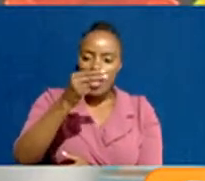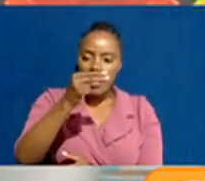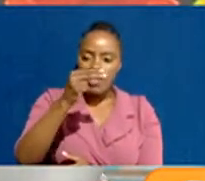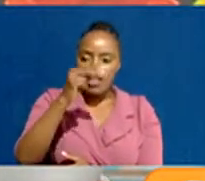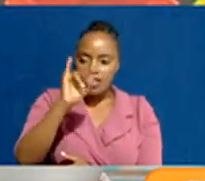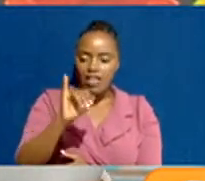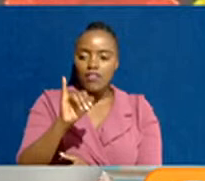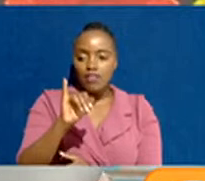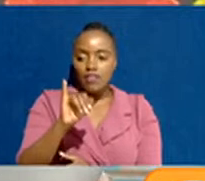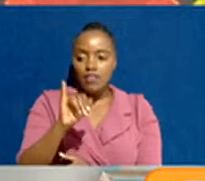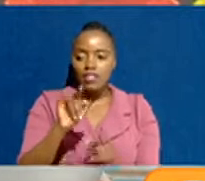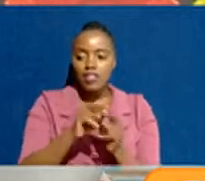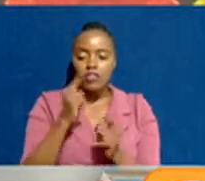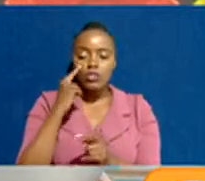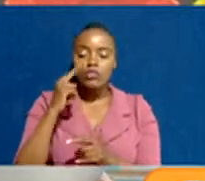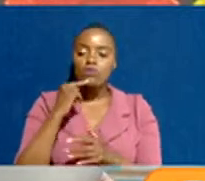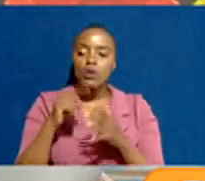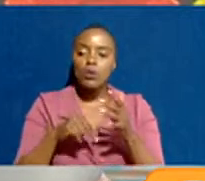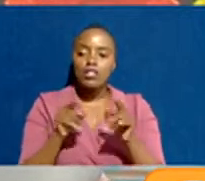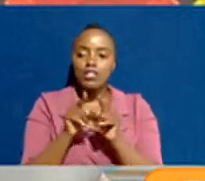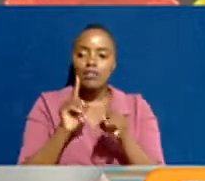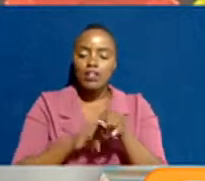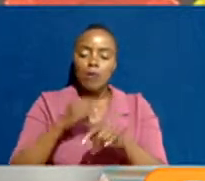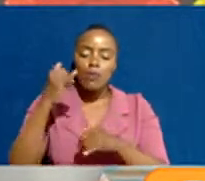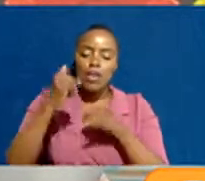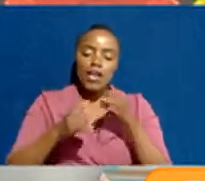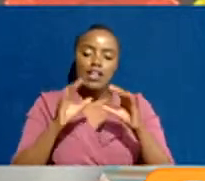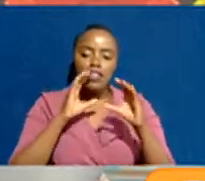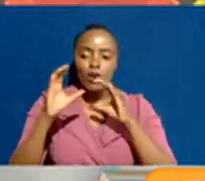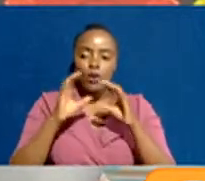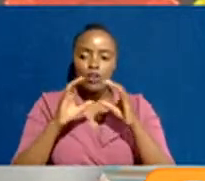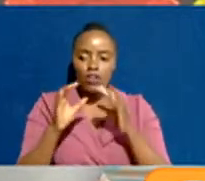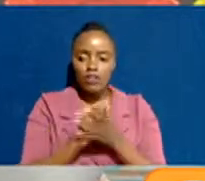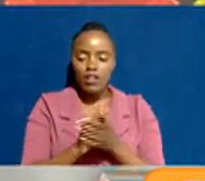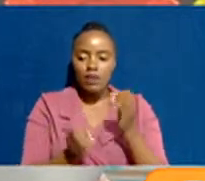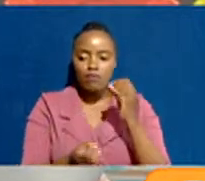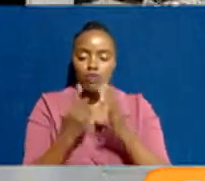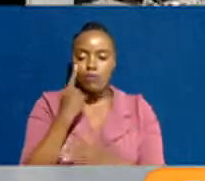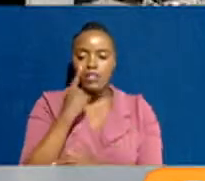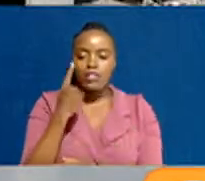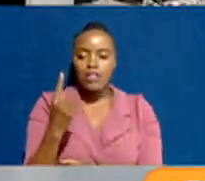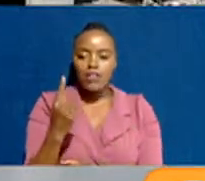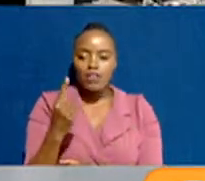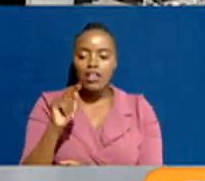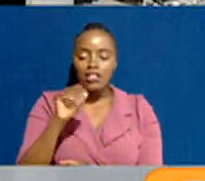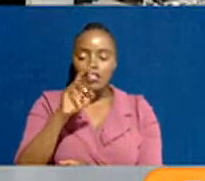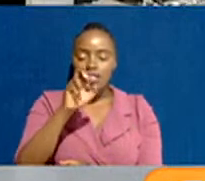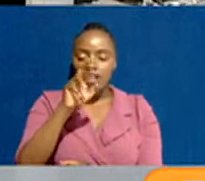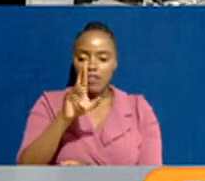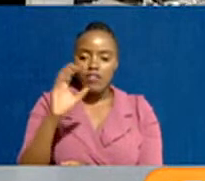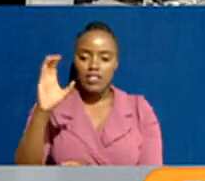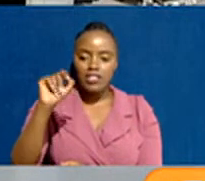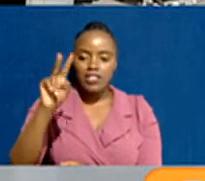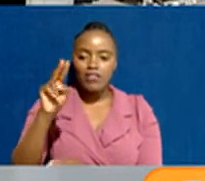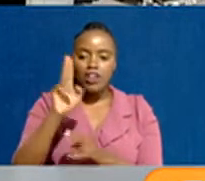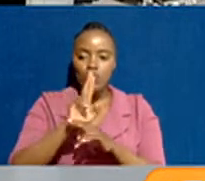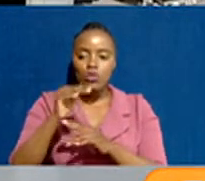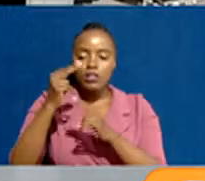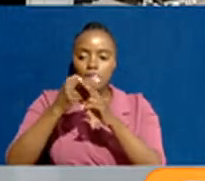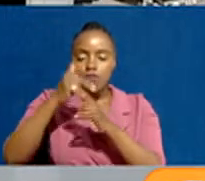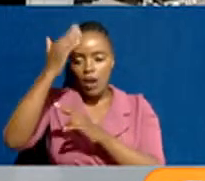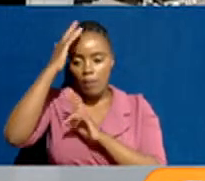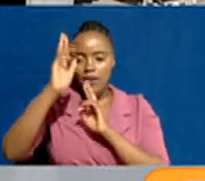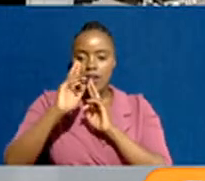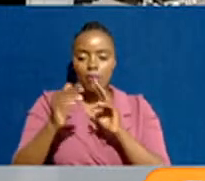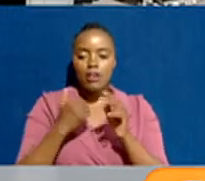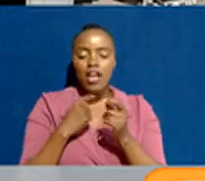Heads Association. Let's see what you're saying also as we wind up on this conversation. Let's bring that up and see at Trevor Mbija at Citizen TV Kenya using the hashtag Monday